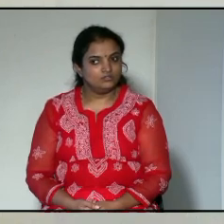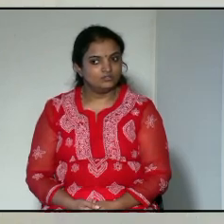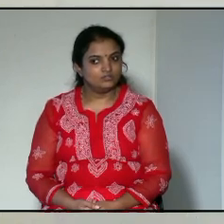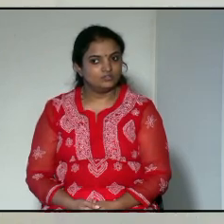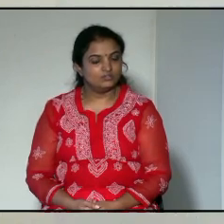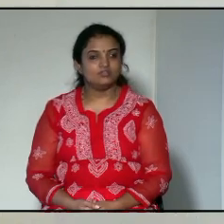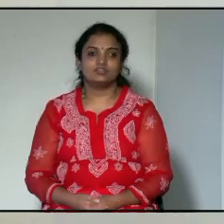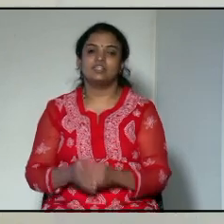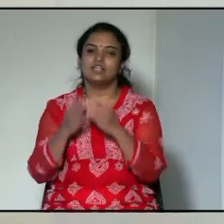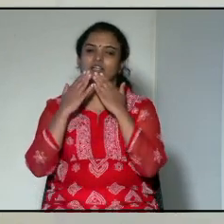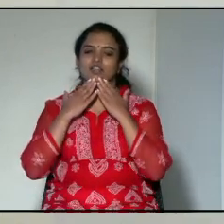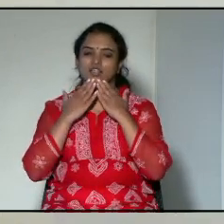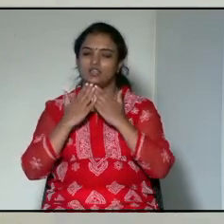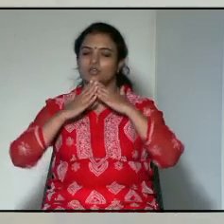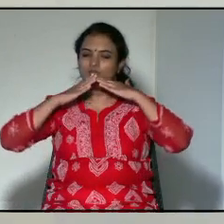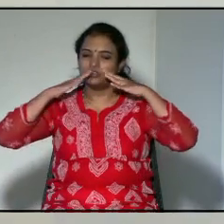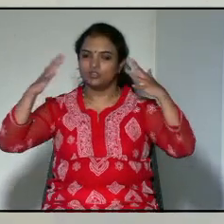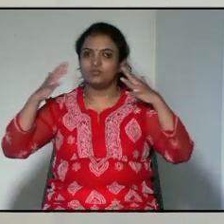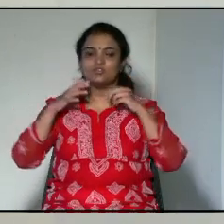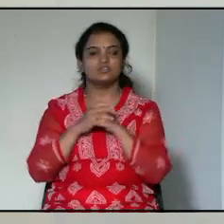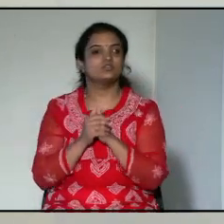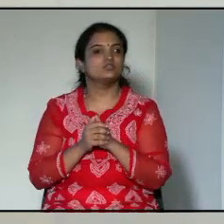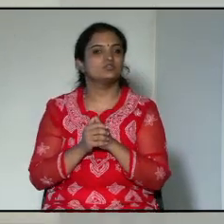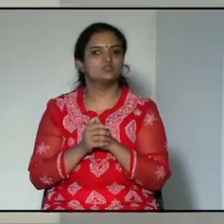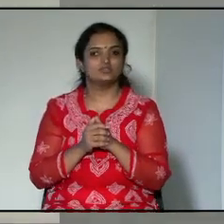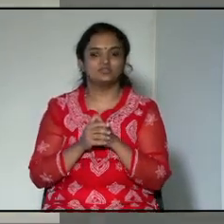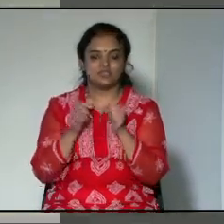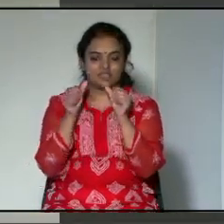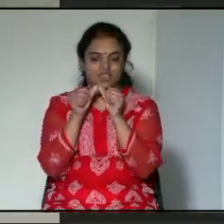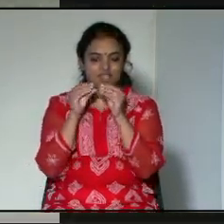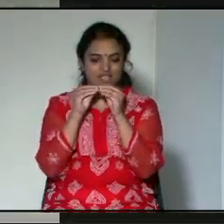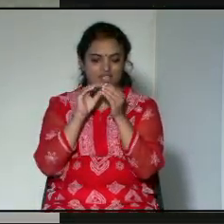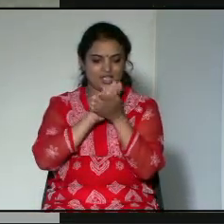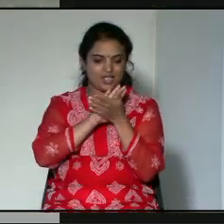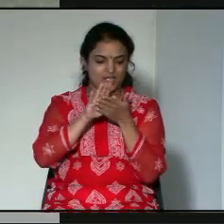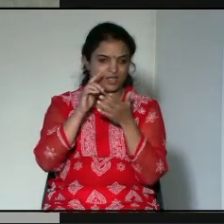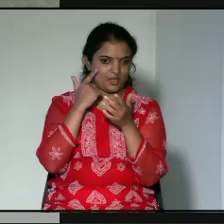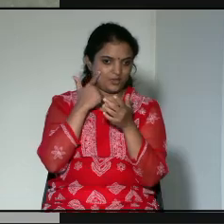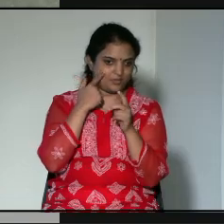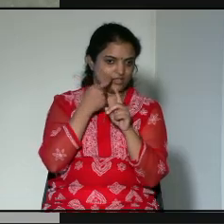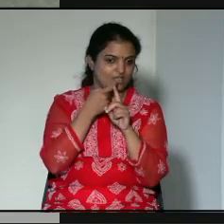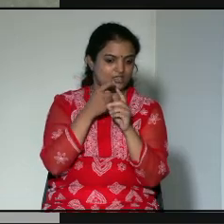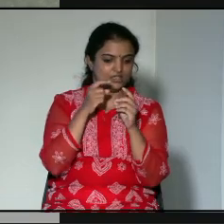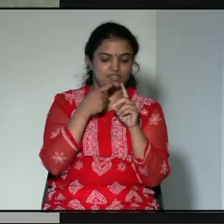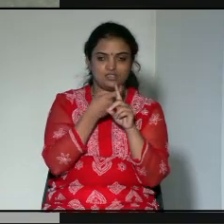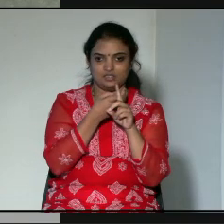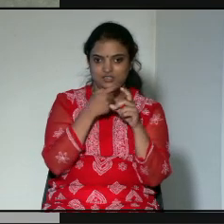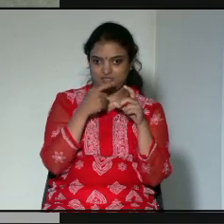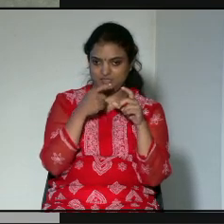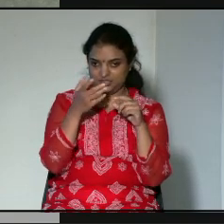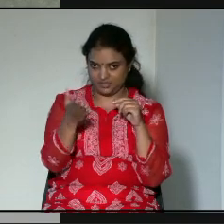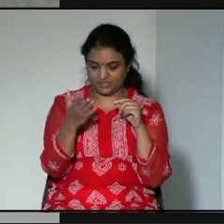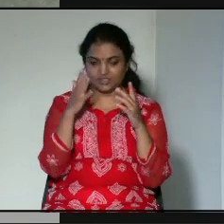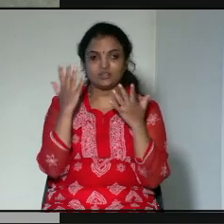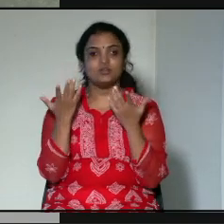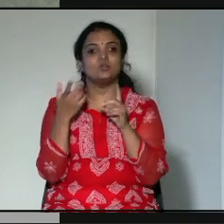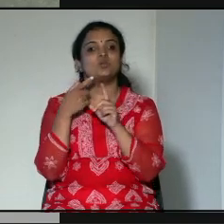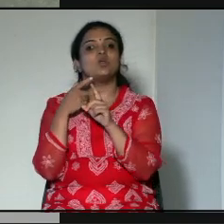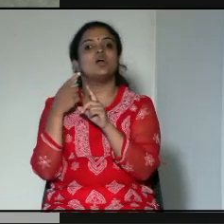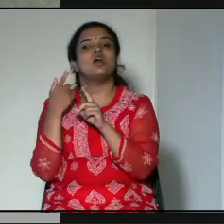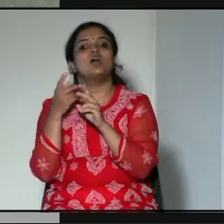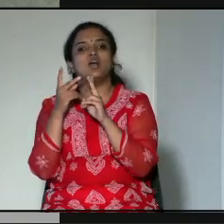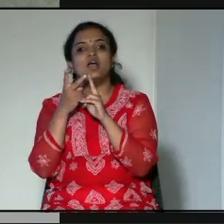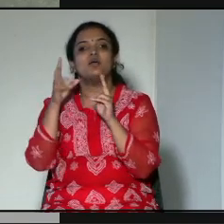Thank you very much, Abhishek, Arnika, Kodali, for hosting